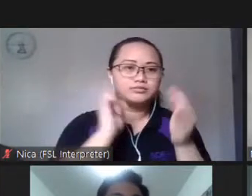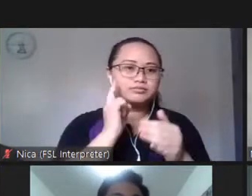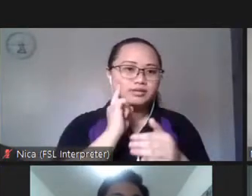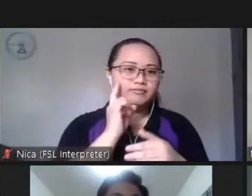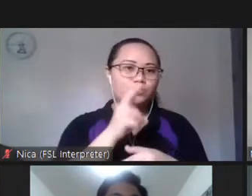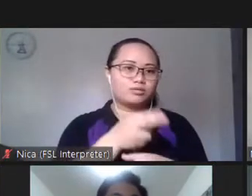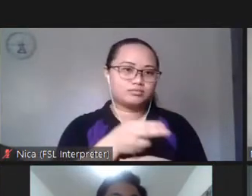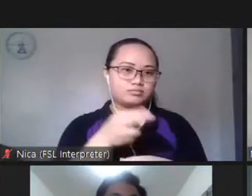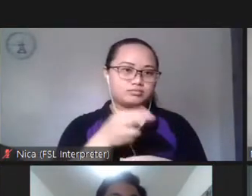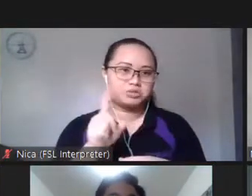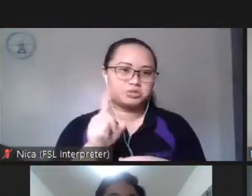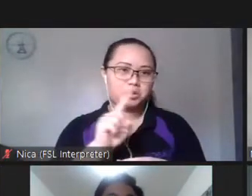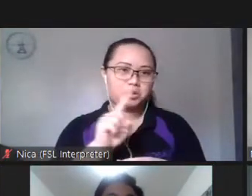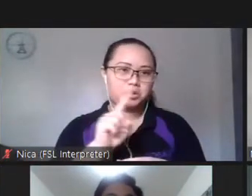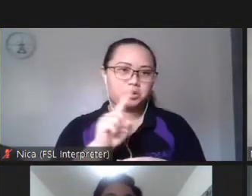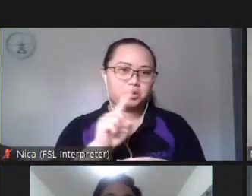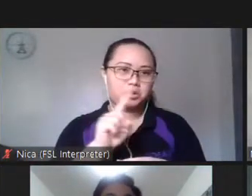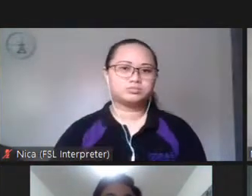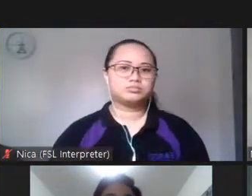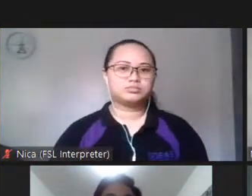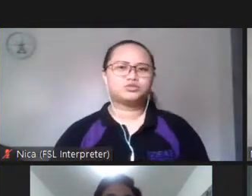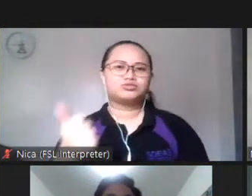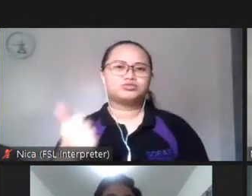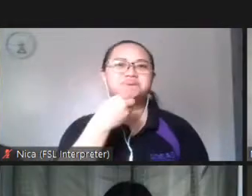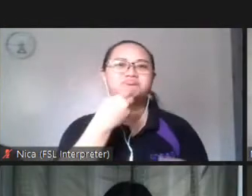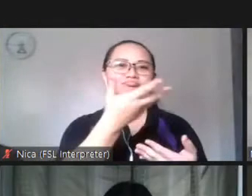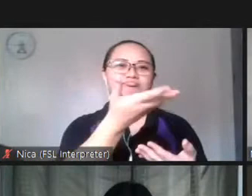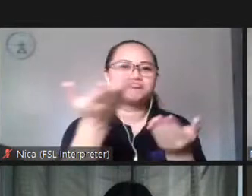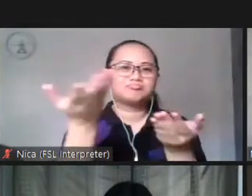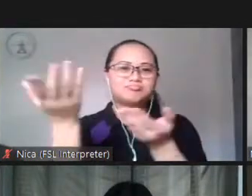To any of our panels po.